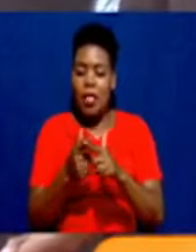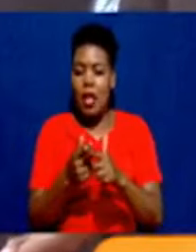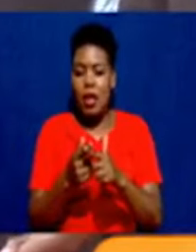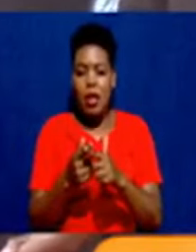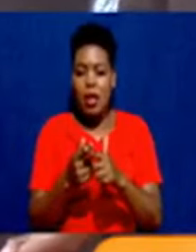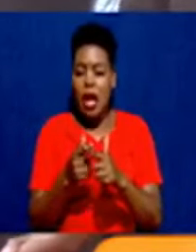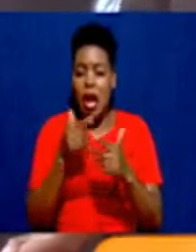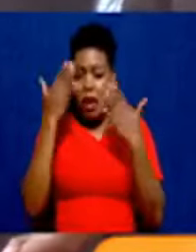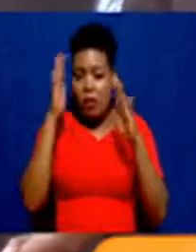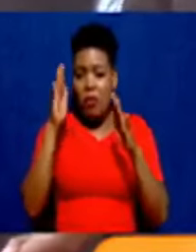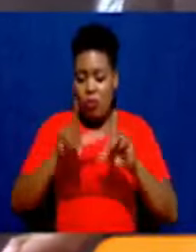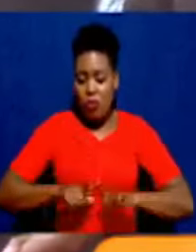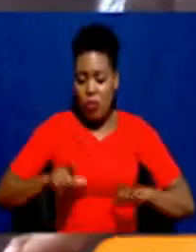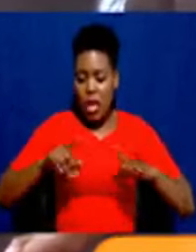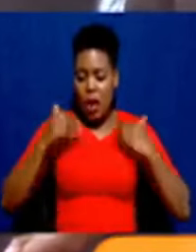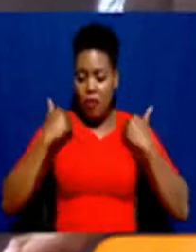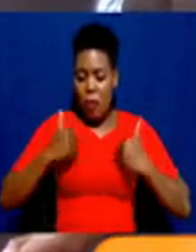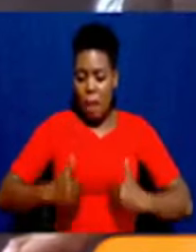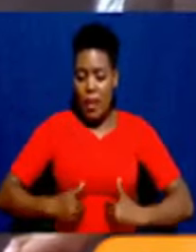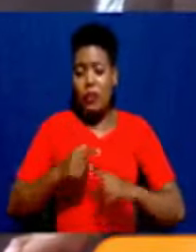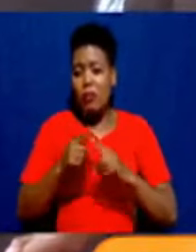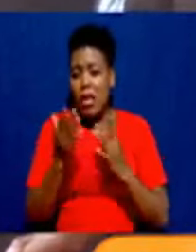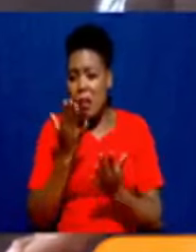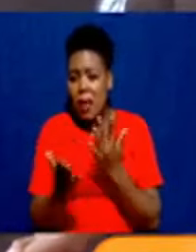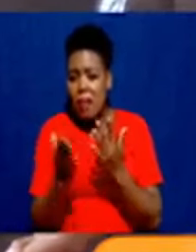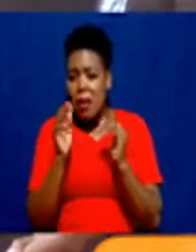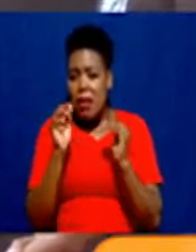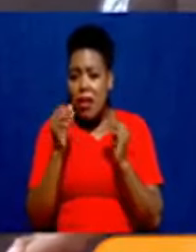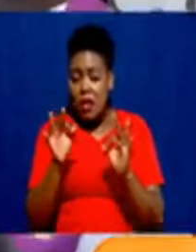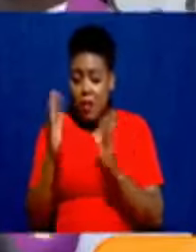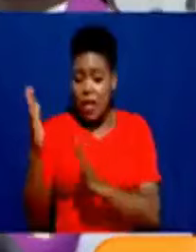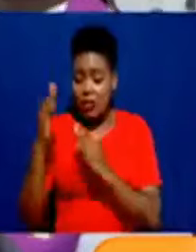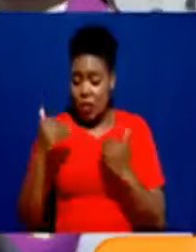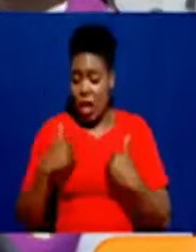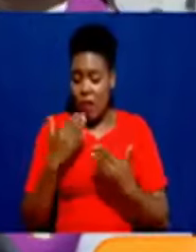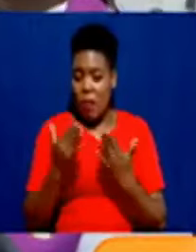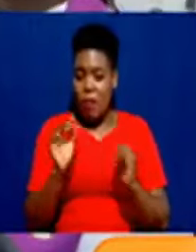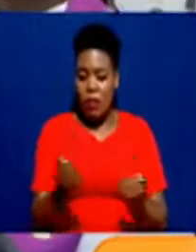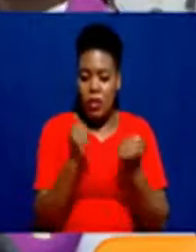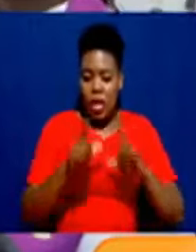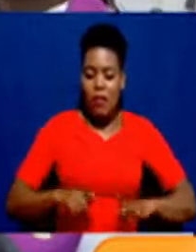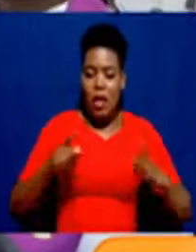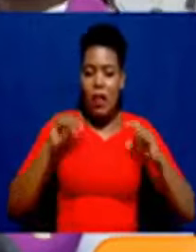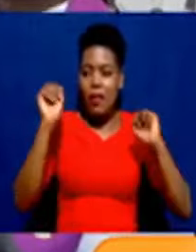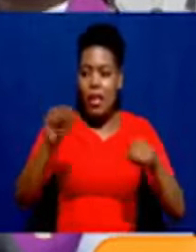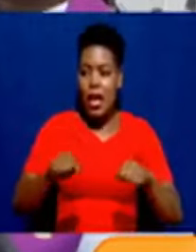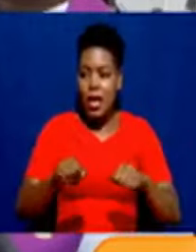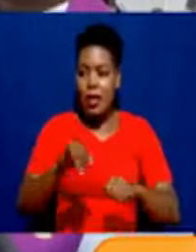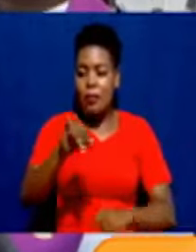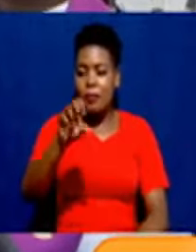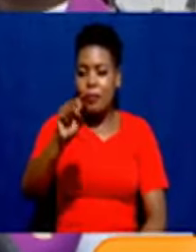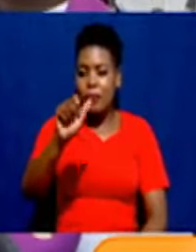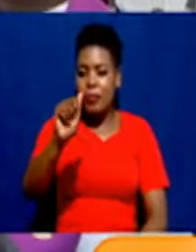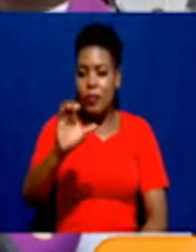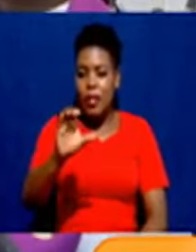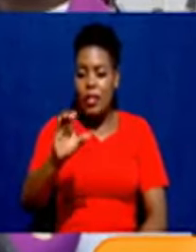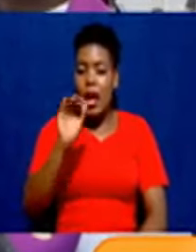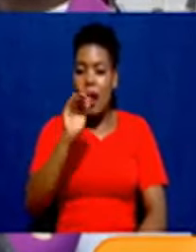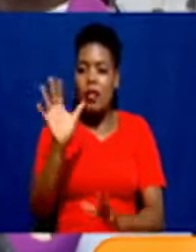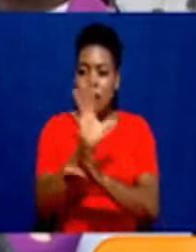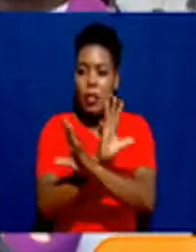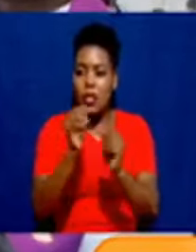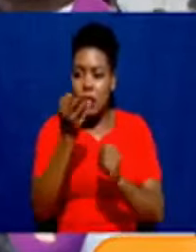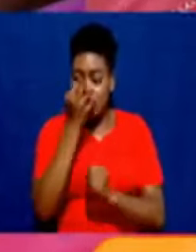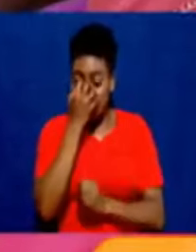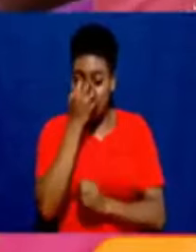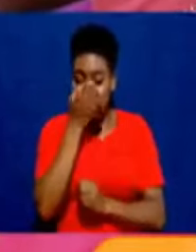we don't know the life of someone, but maybe we could have saved him. Javelin star Isaac Yego asked President William